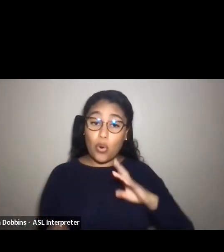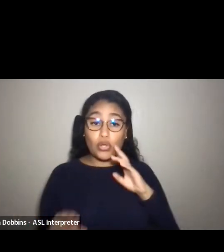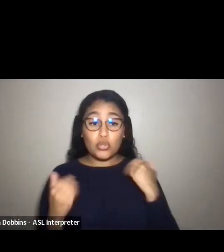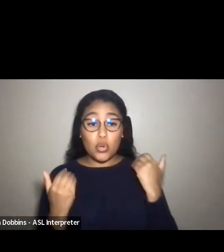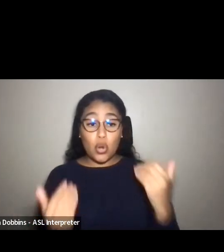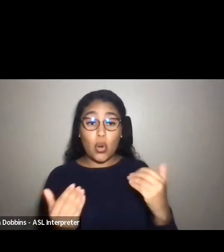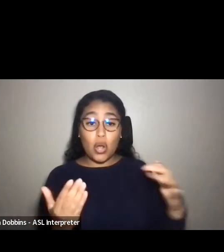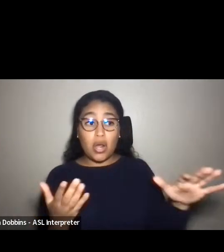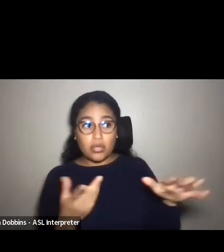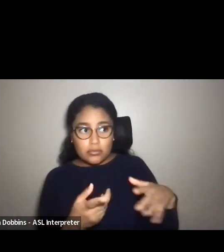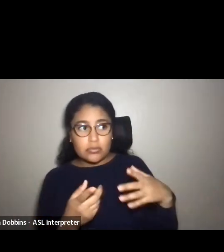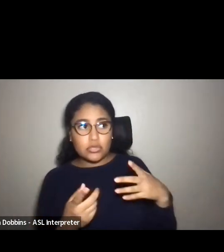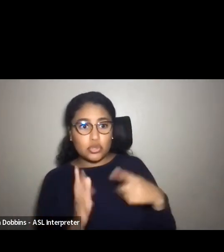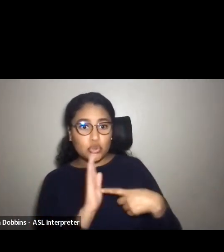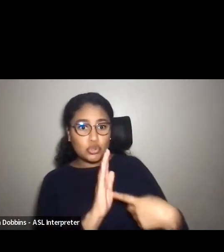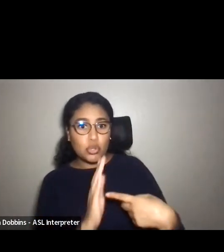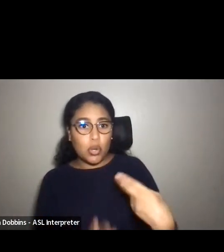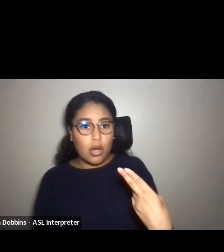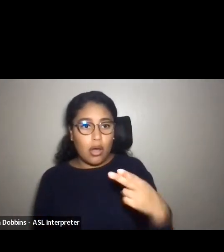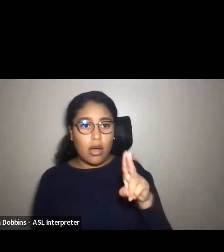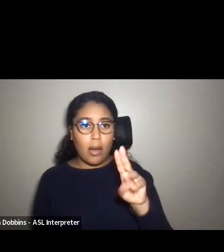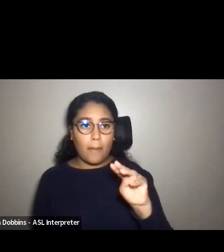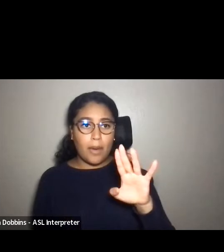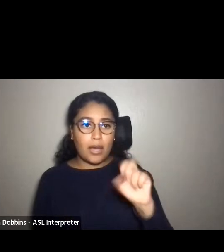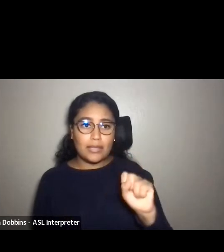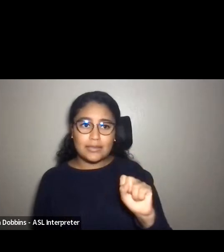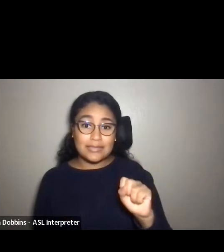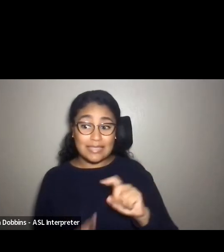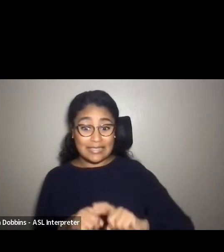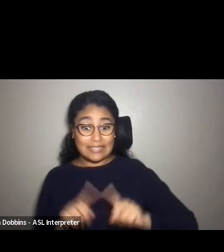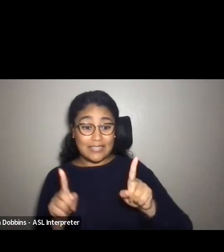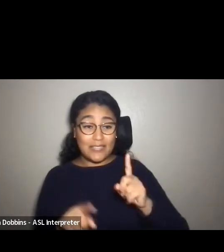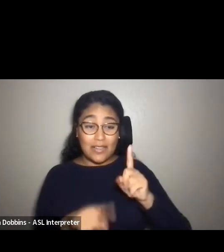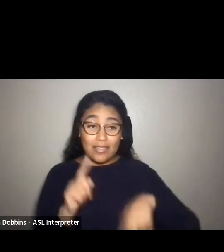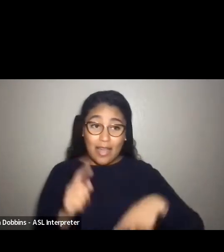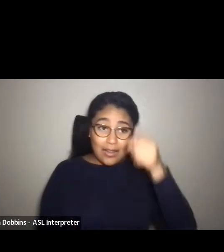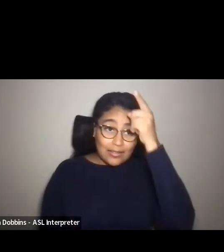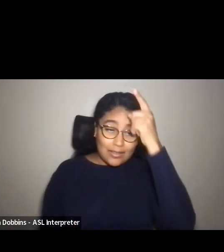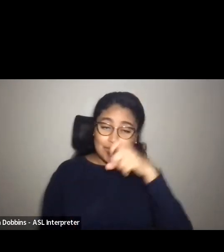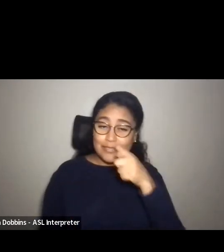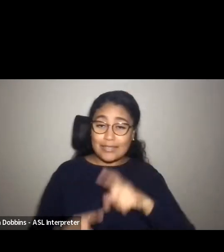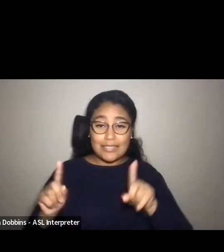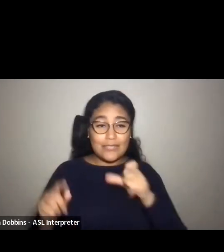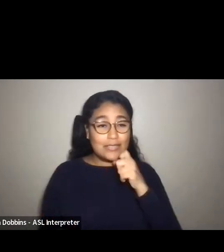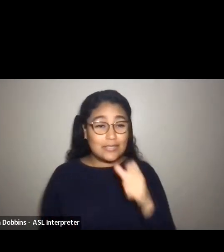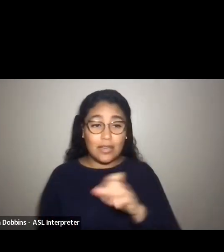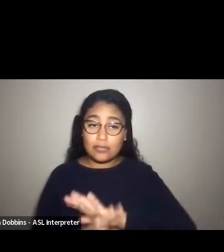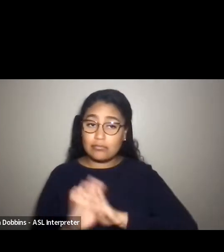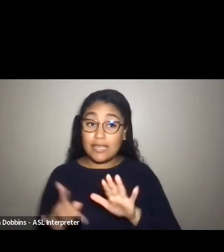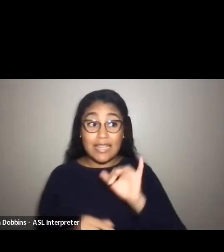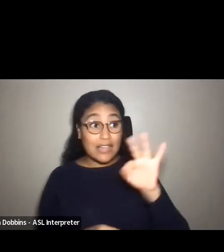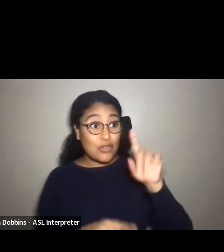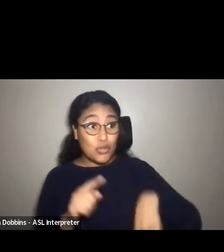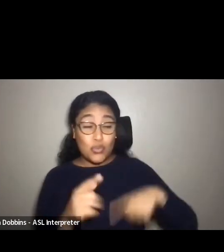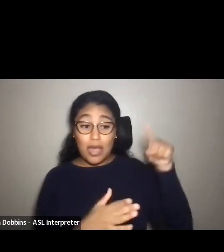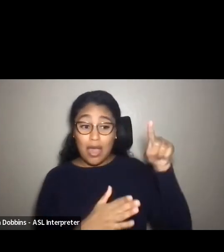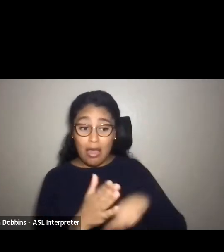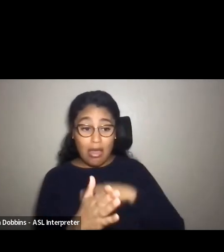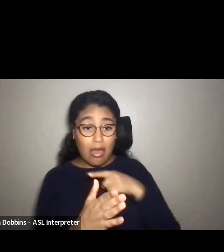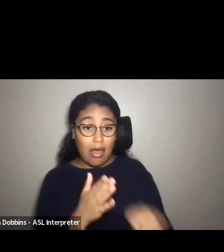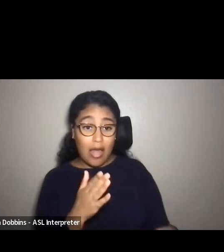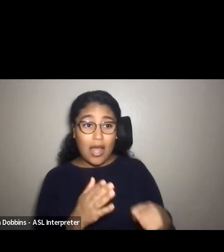barbaric acts. Hamas is no different than the Nazis. If anyone in this group cannot condemn the beheading of